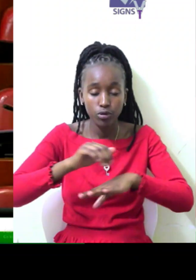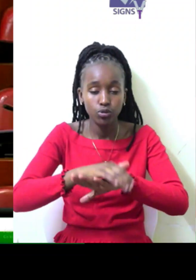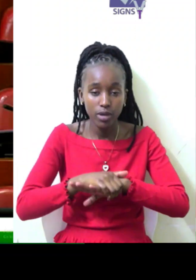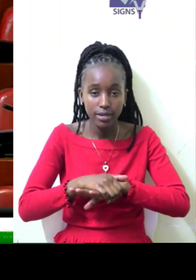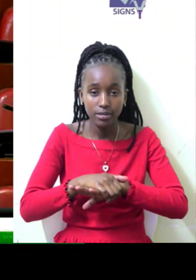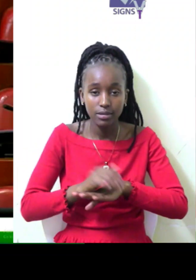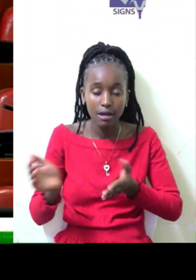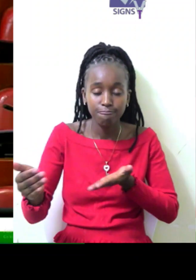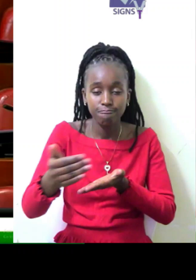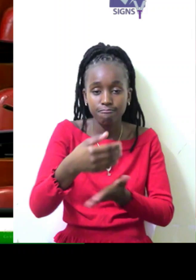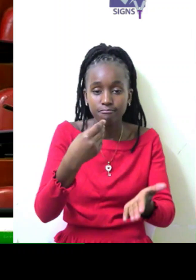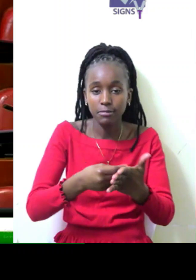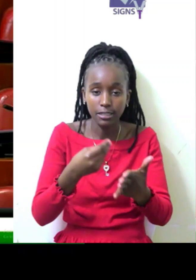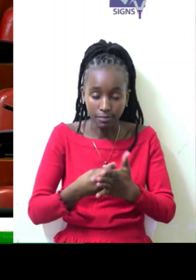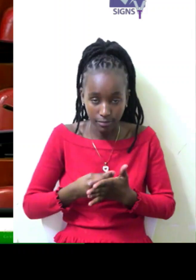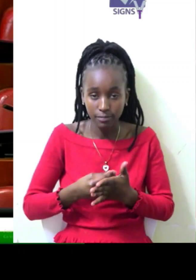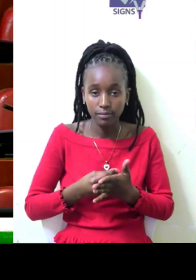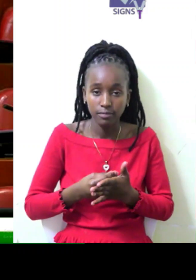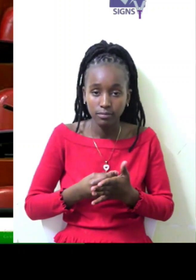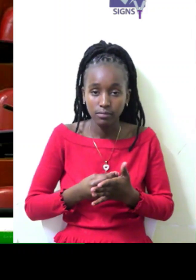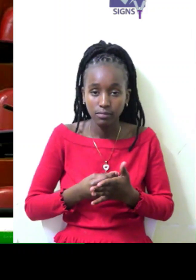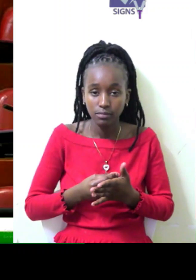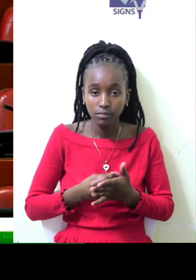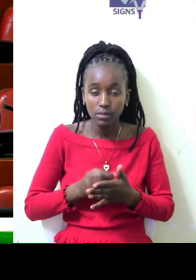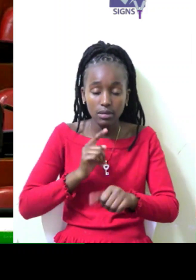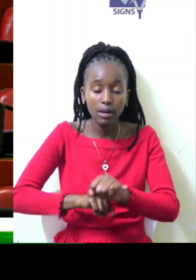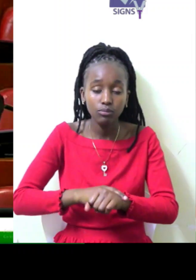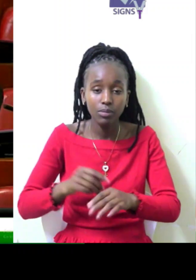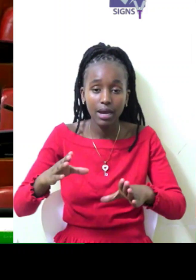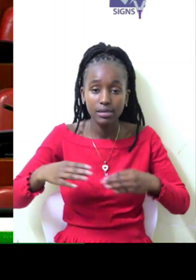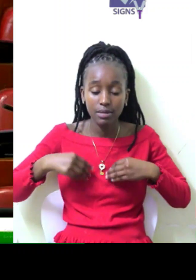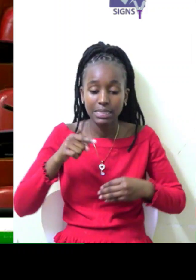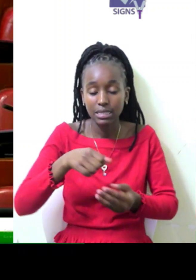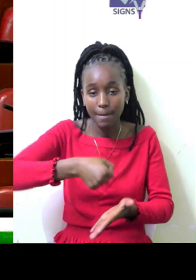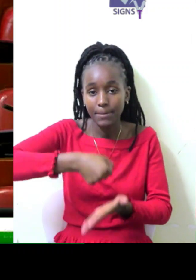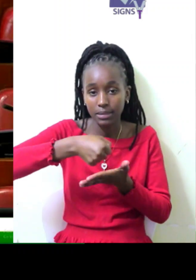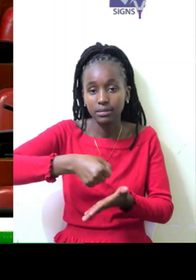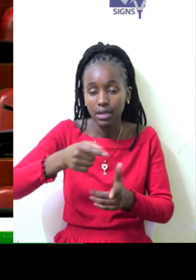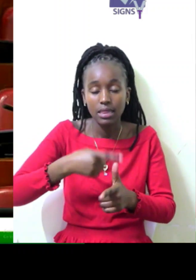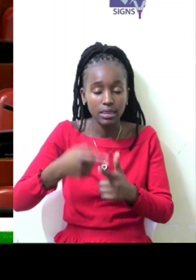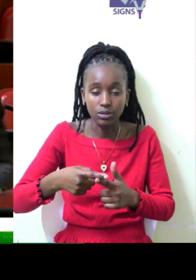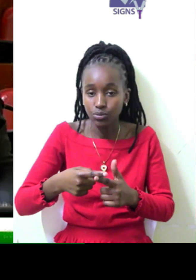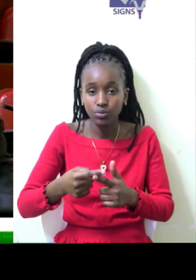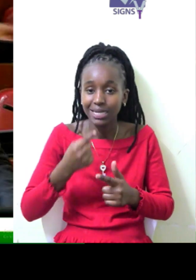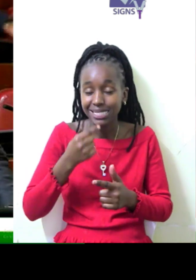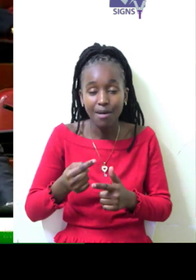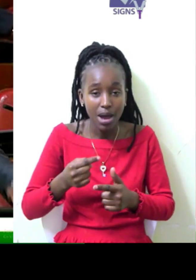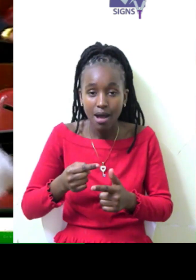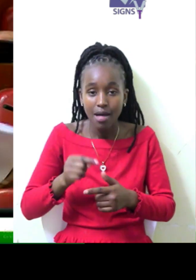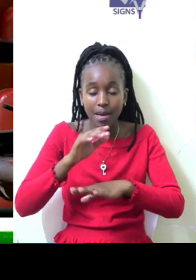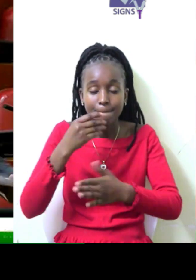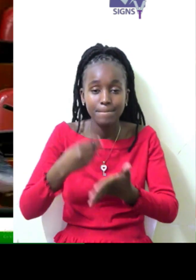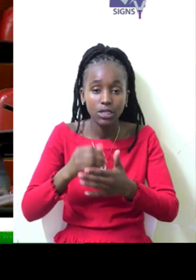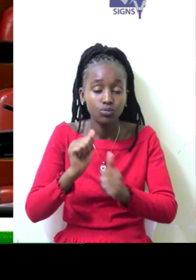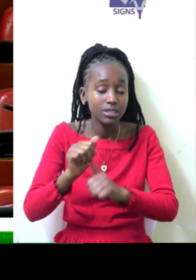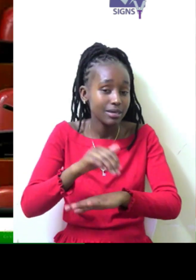money, collection of revenue is going to come from. When we passed the budget yesterday, we are justifying our collection, our source of income through this